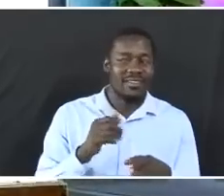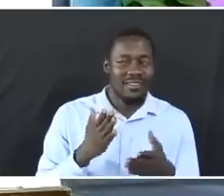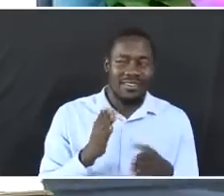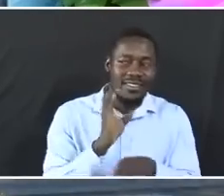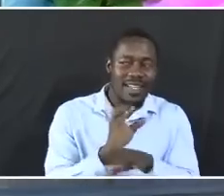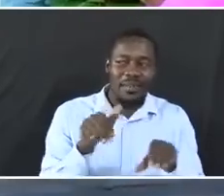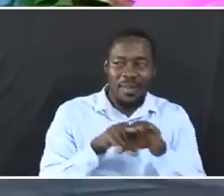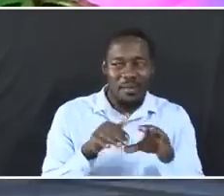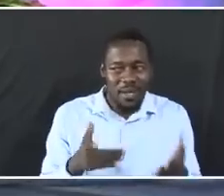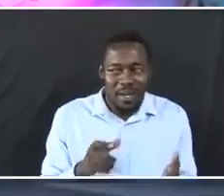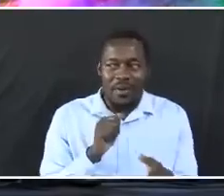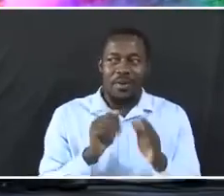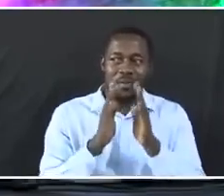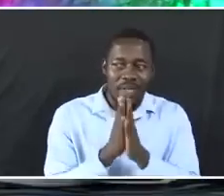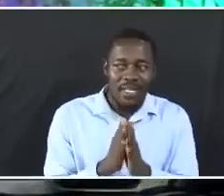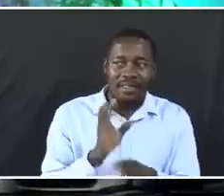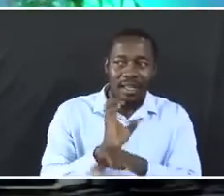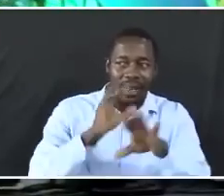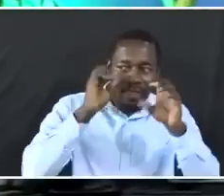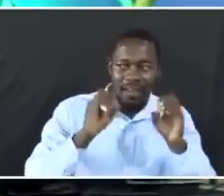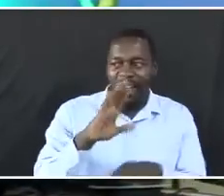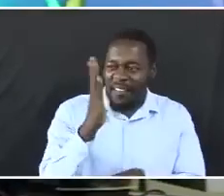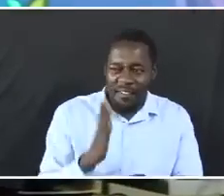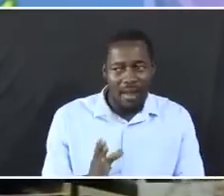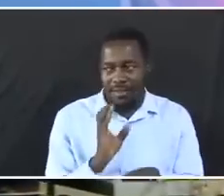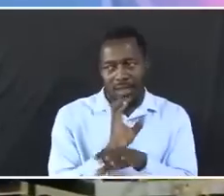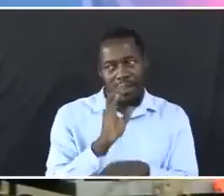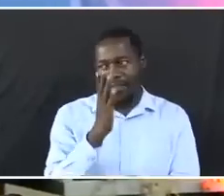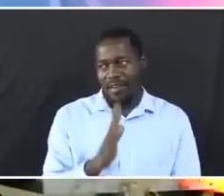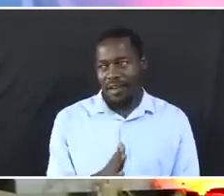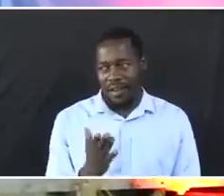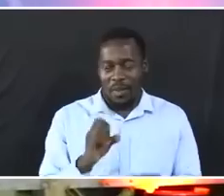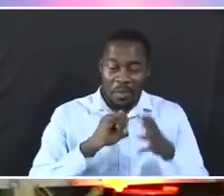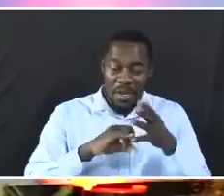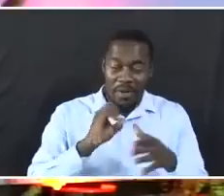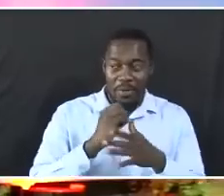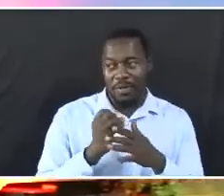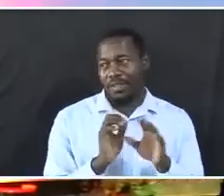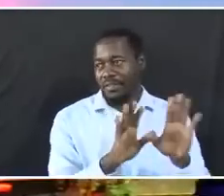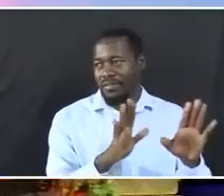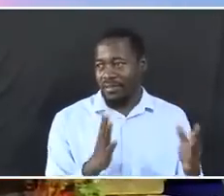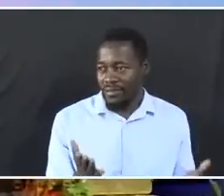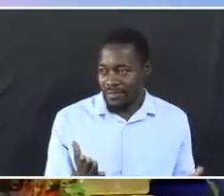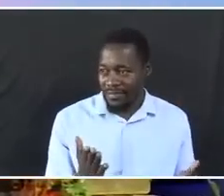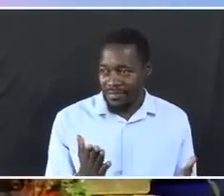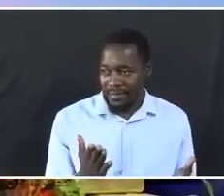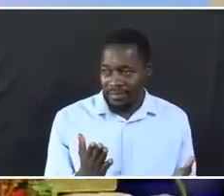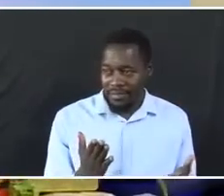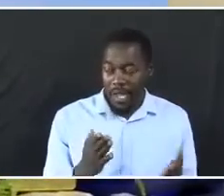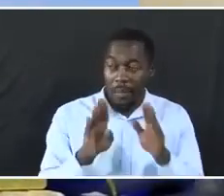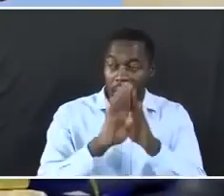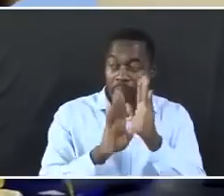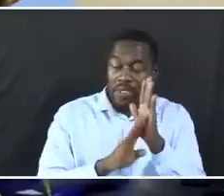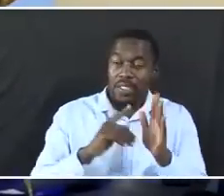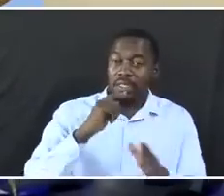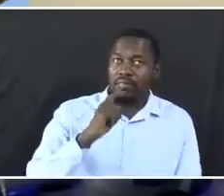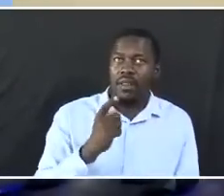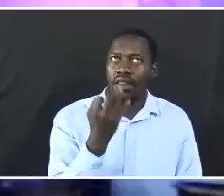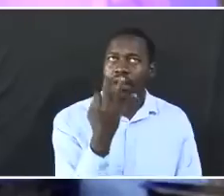I will make my point so firmly and express my